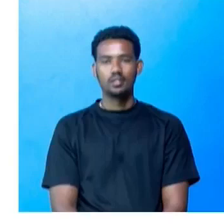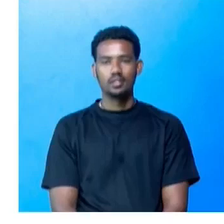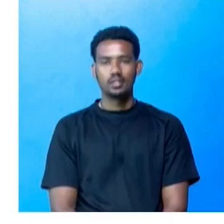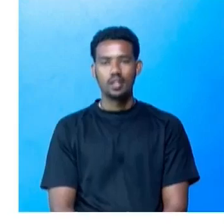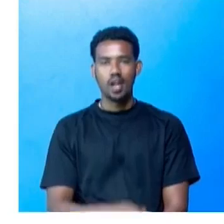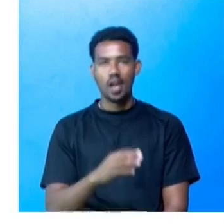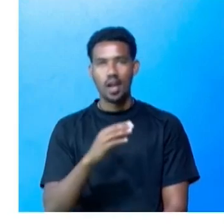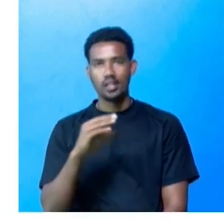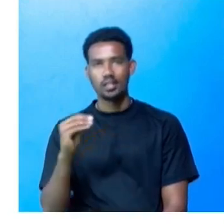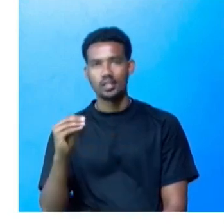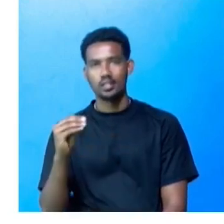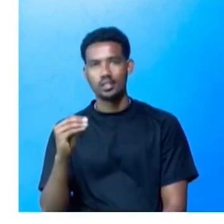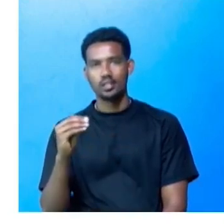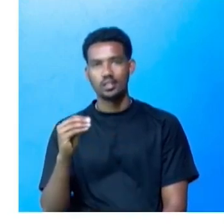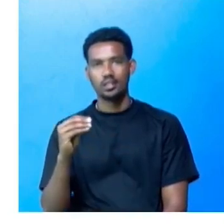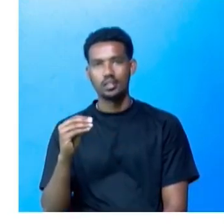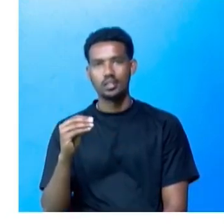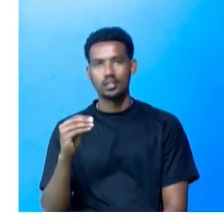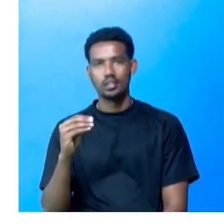and